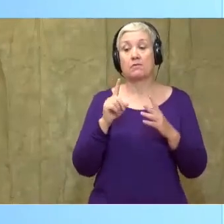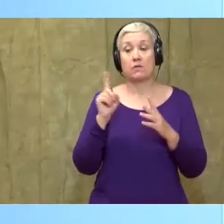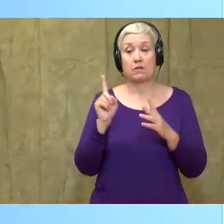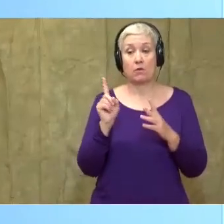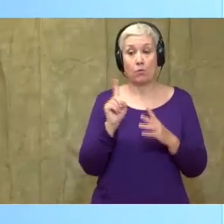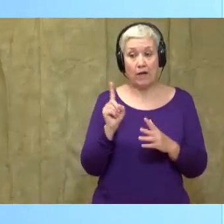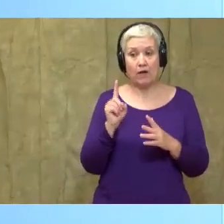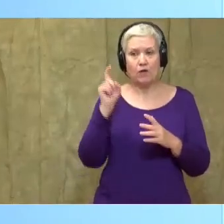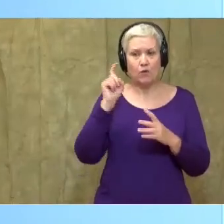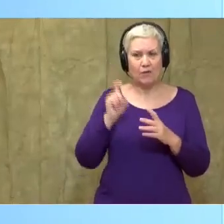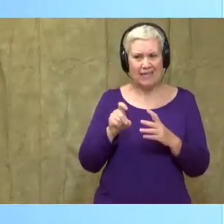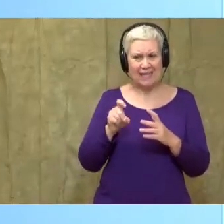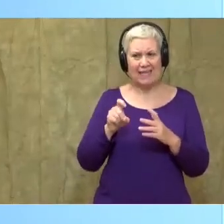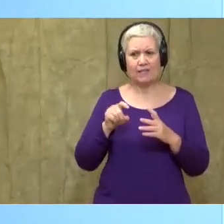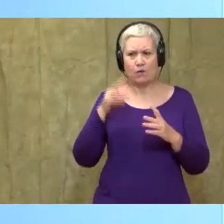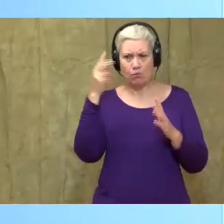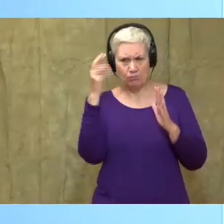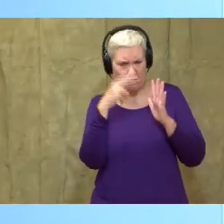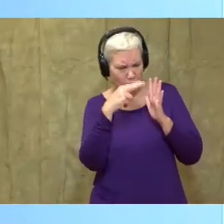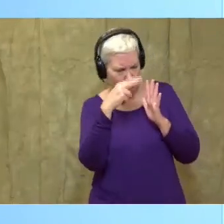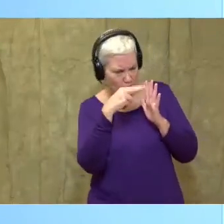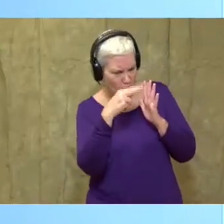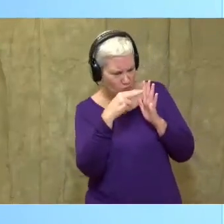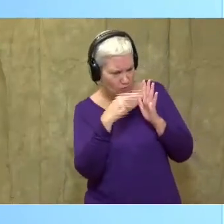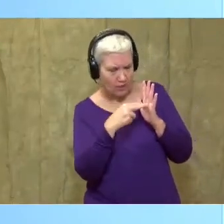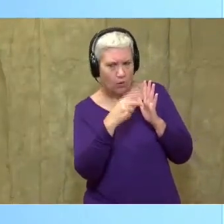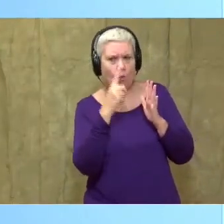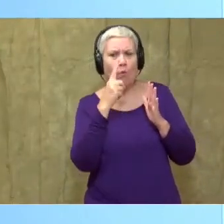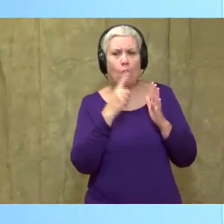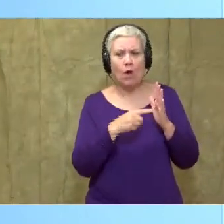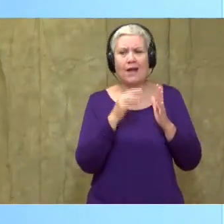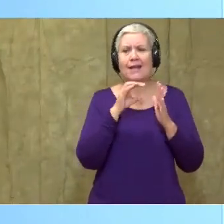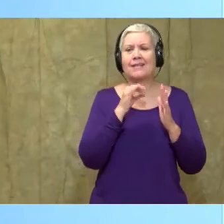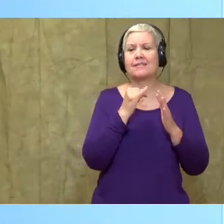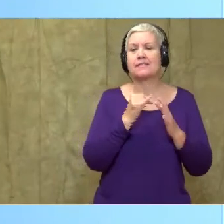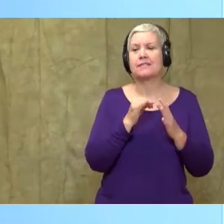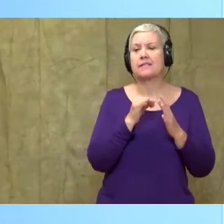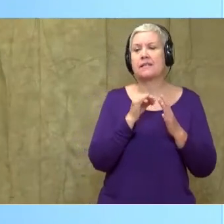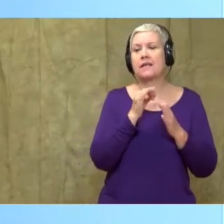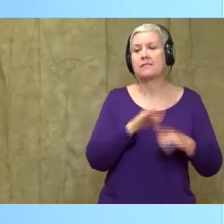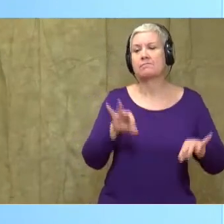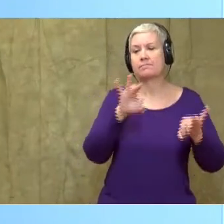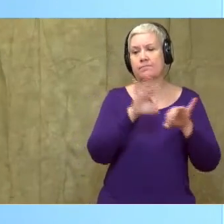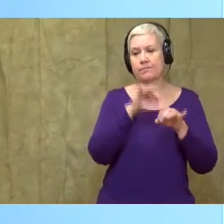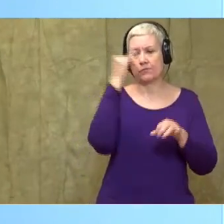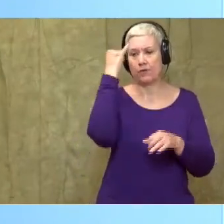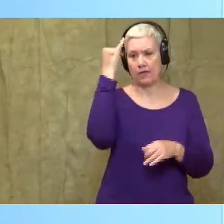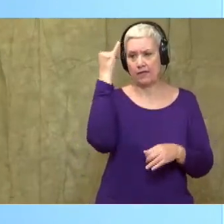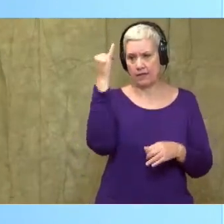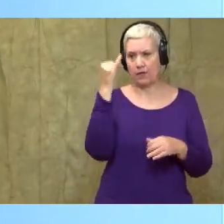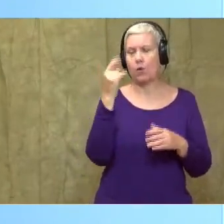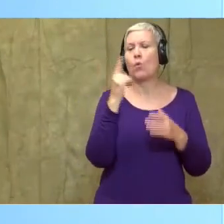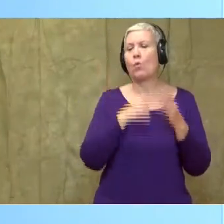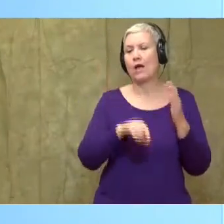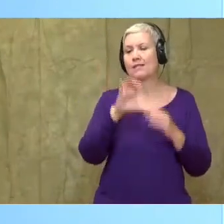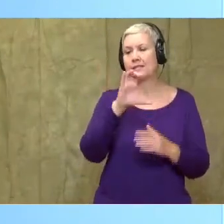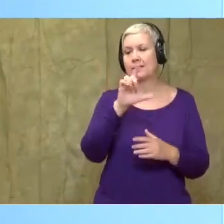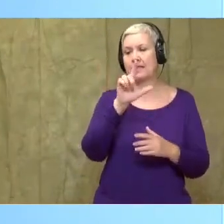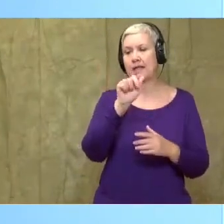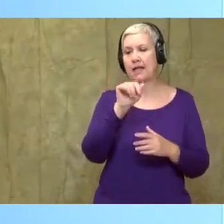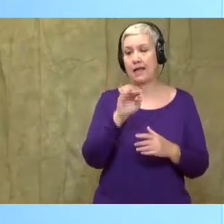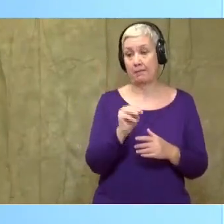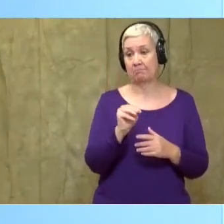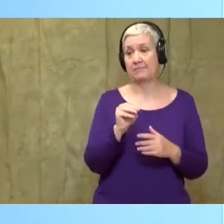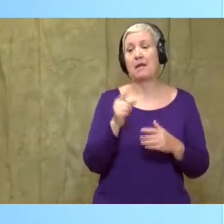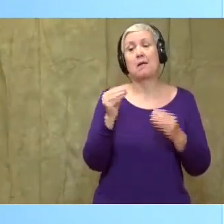looking for, what is this claim? What's the central idea? Okay? And usually they're very easy to find. It may